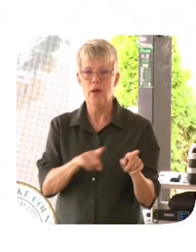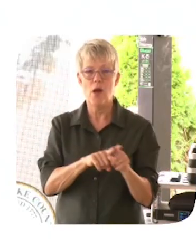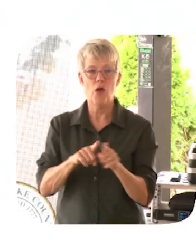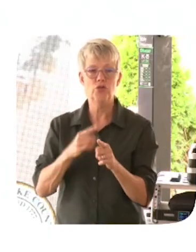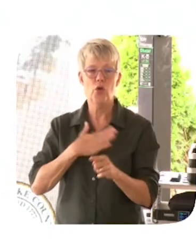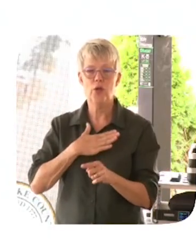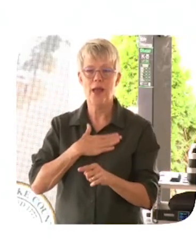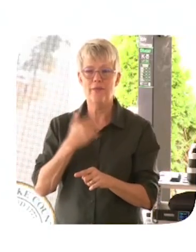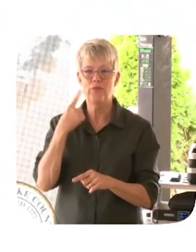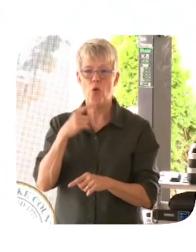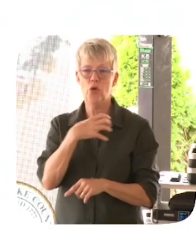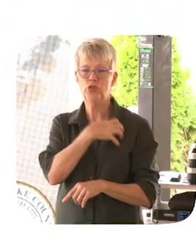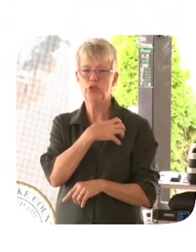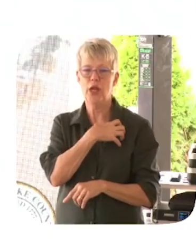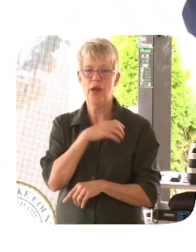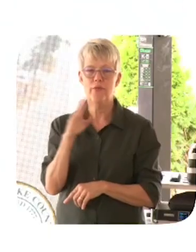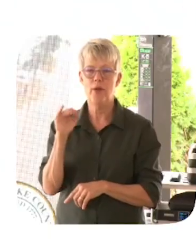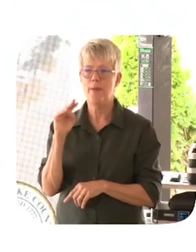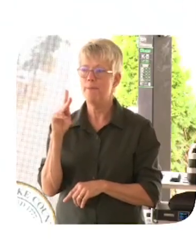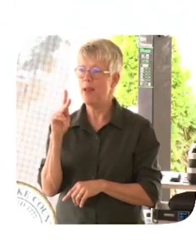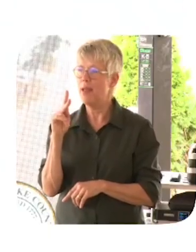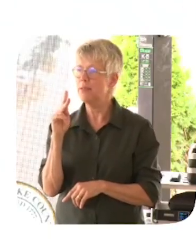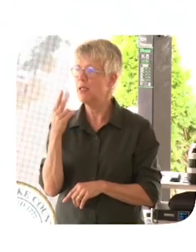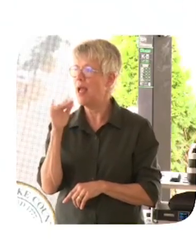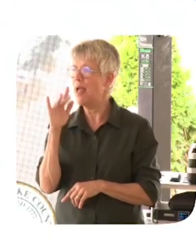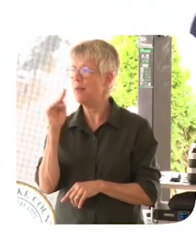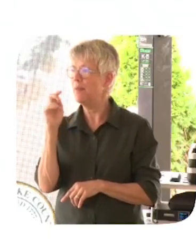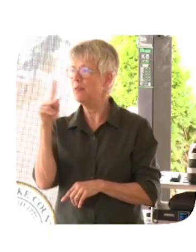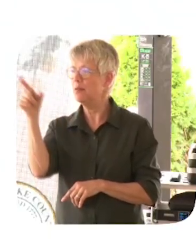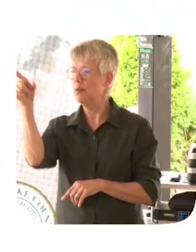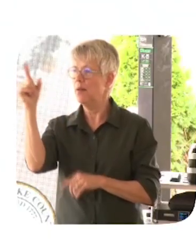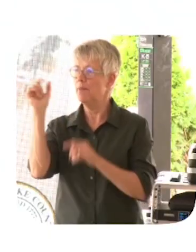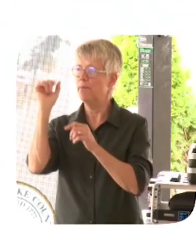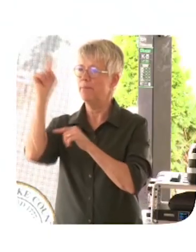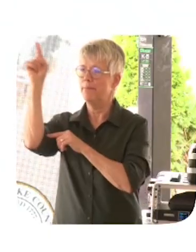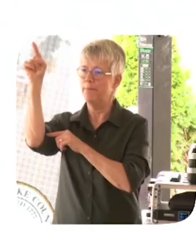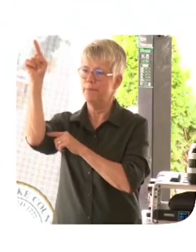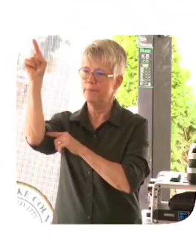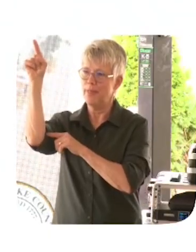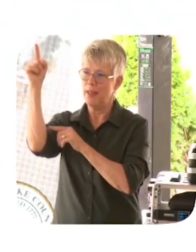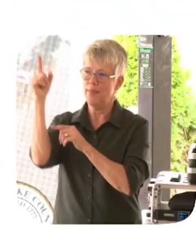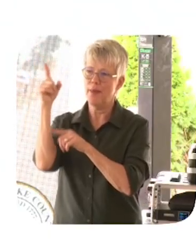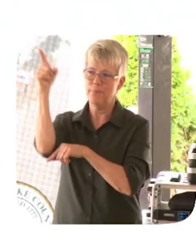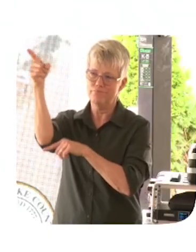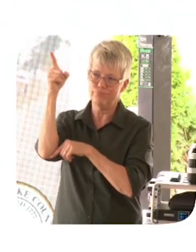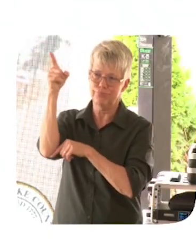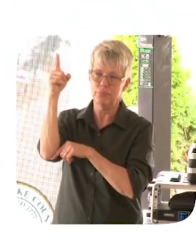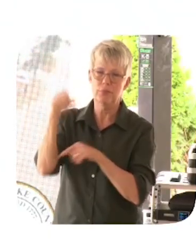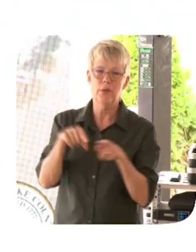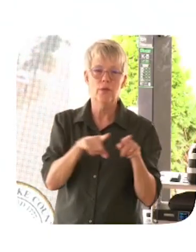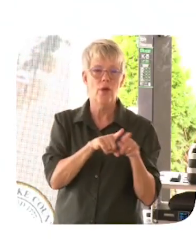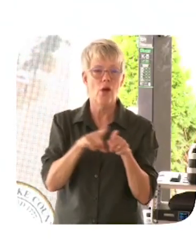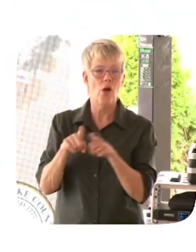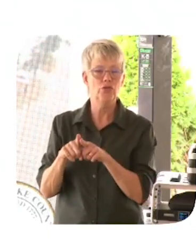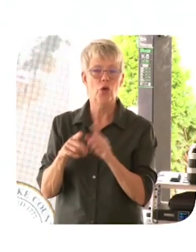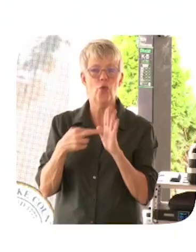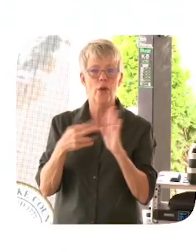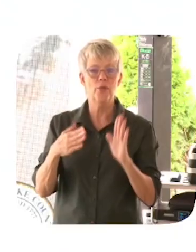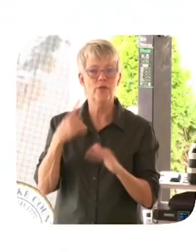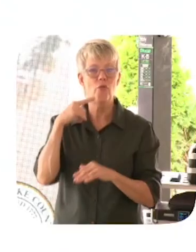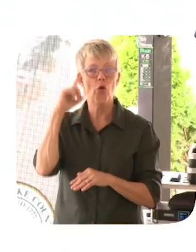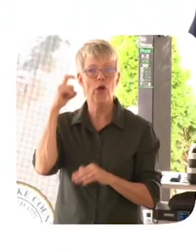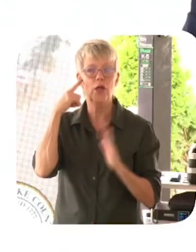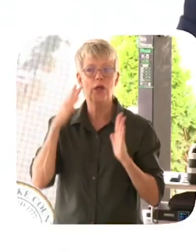Also glad to have our sheriff, Sheriff Banks Heintzman. Where are you, Sheriff? Sheriff's way back here in the back. Thank you for being here. Also glad to have representative from the